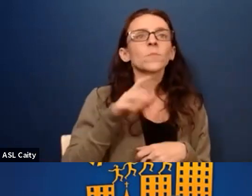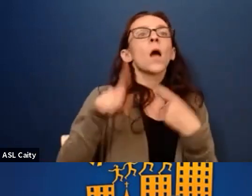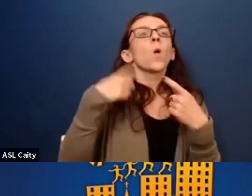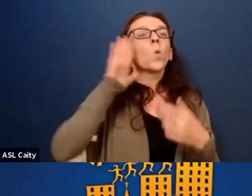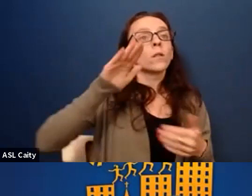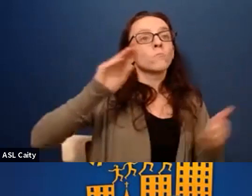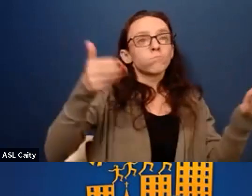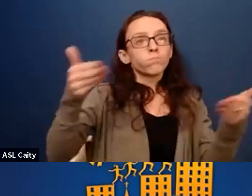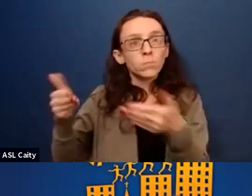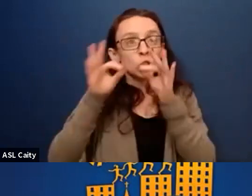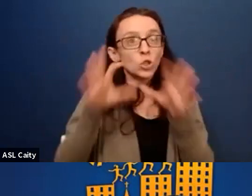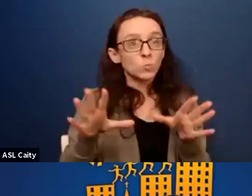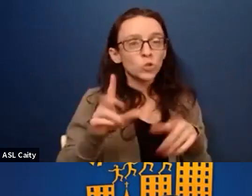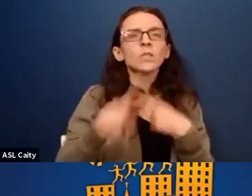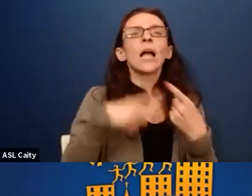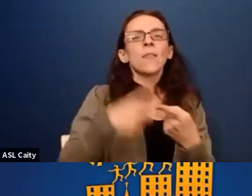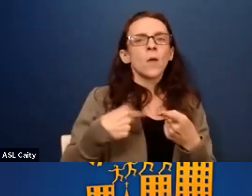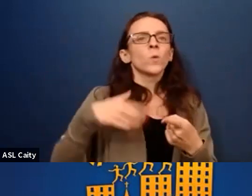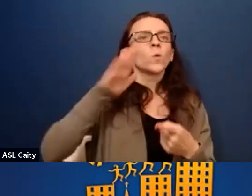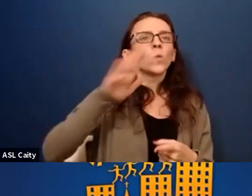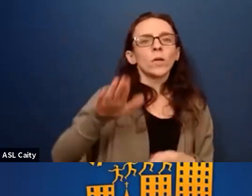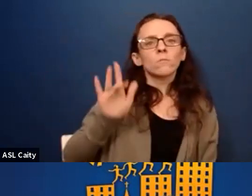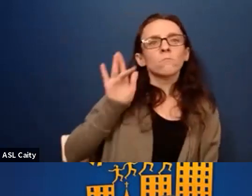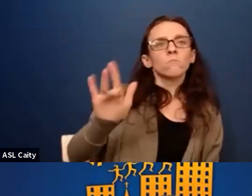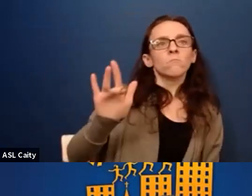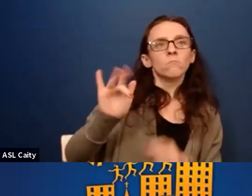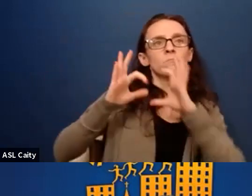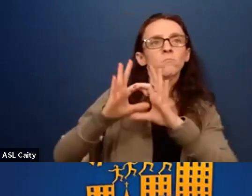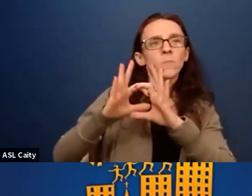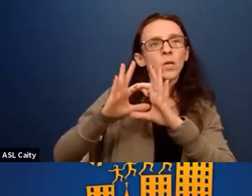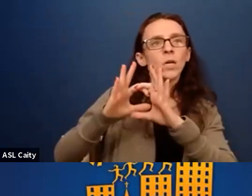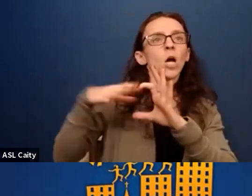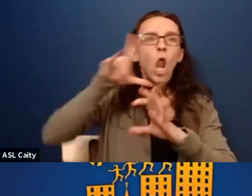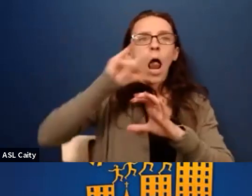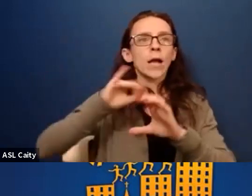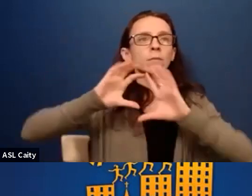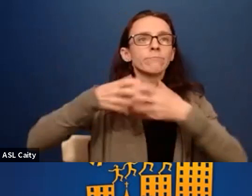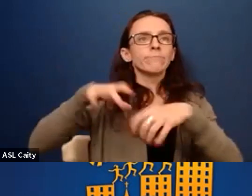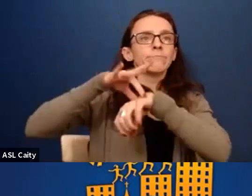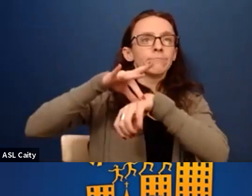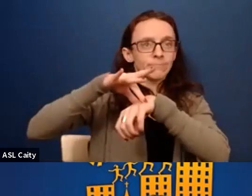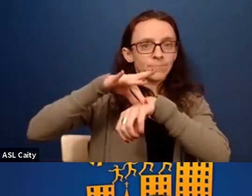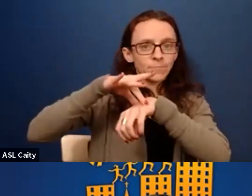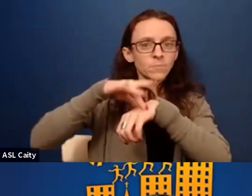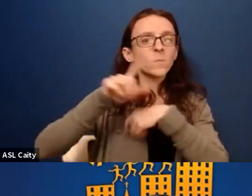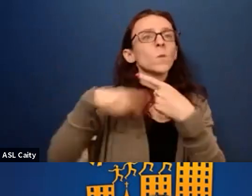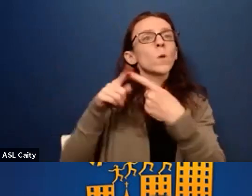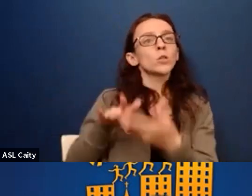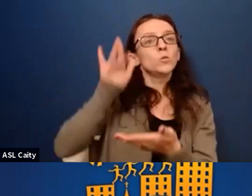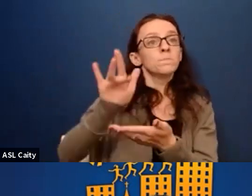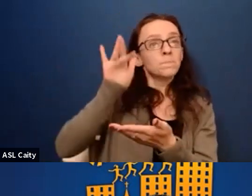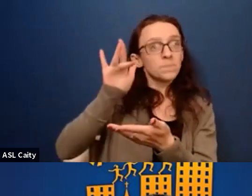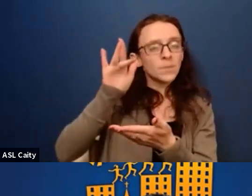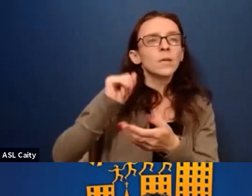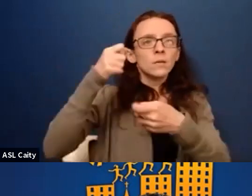interpreters, we will activate the interpretation icon at the bottom of your screen. Click the icon to select